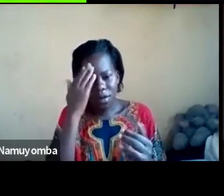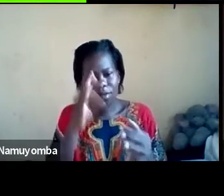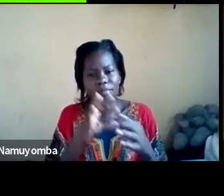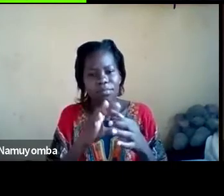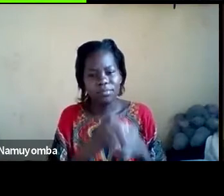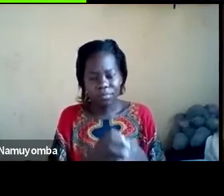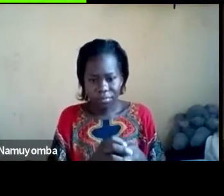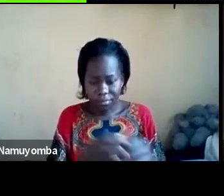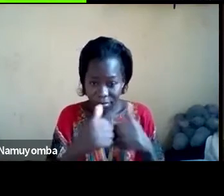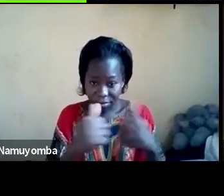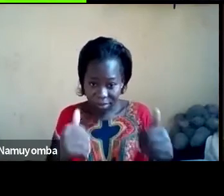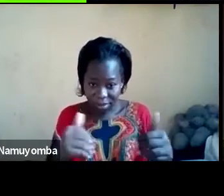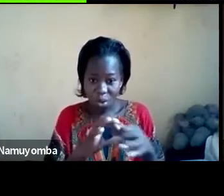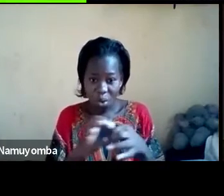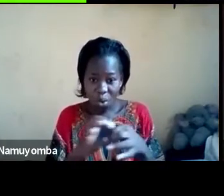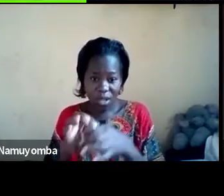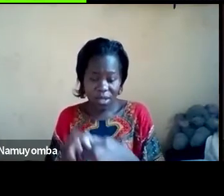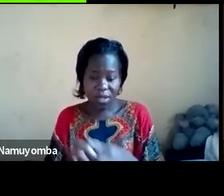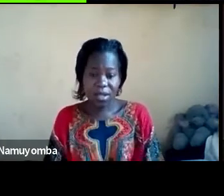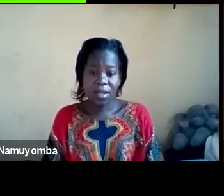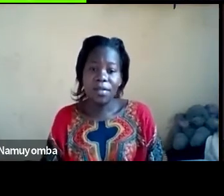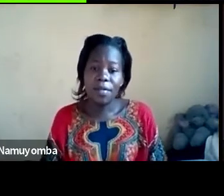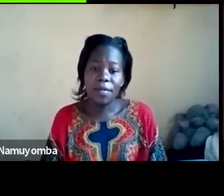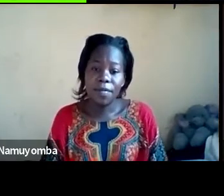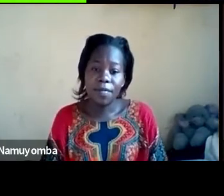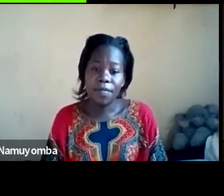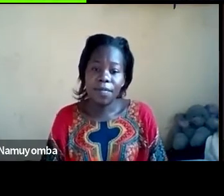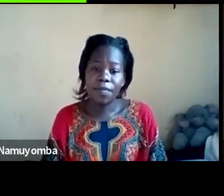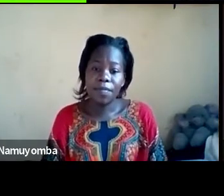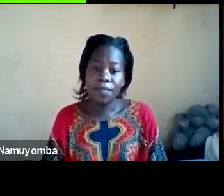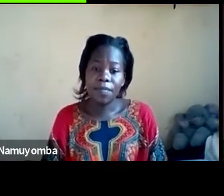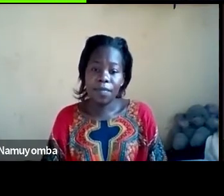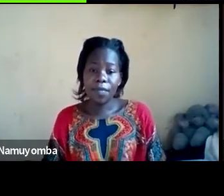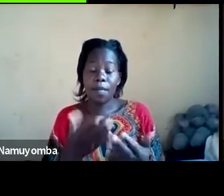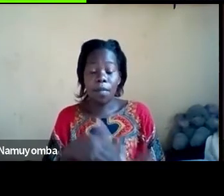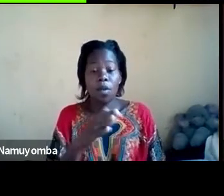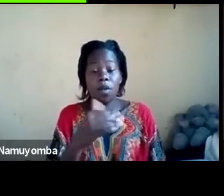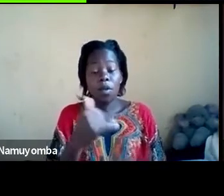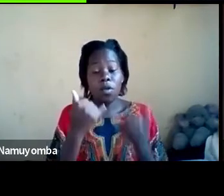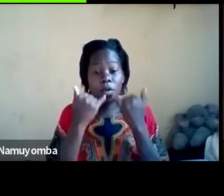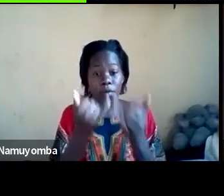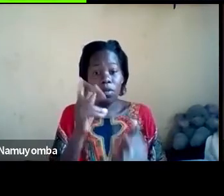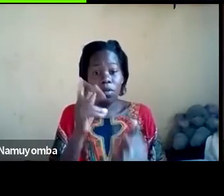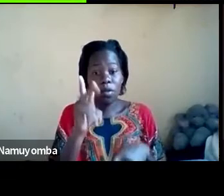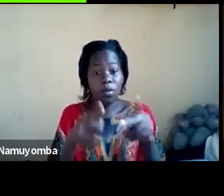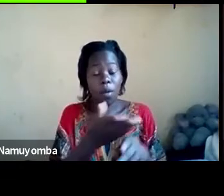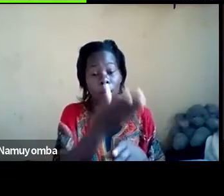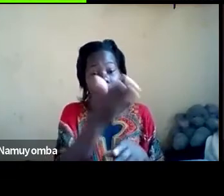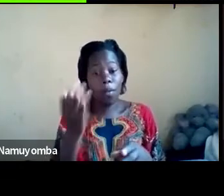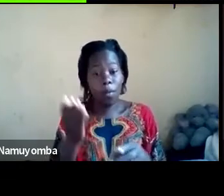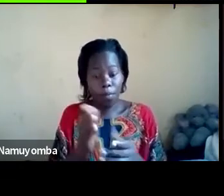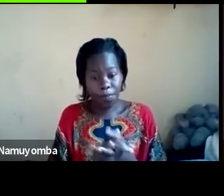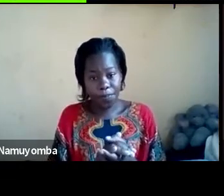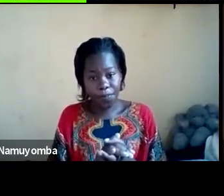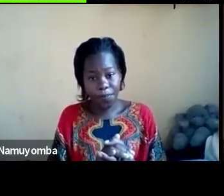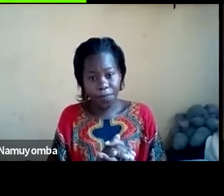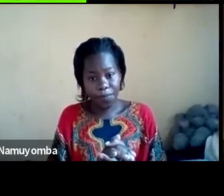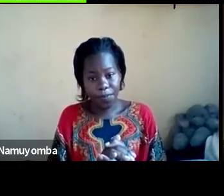point well on information. Indeed, there's a lot of information at those district offices. I think